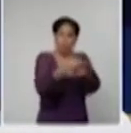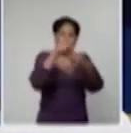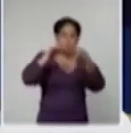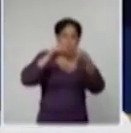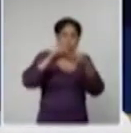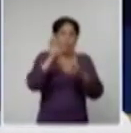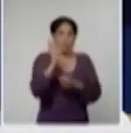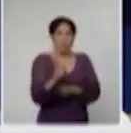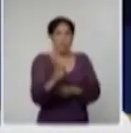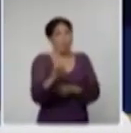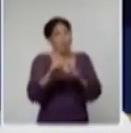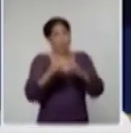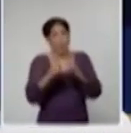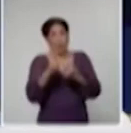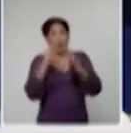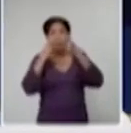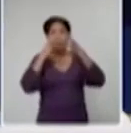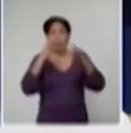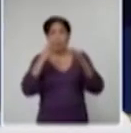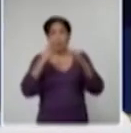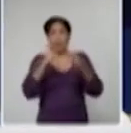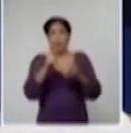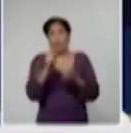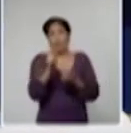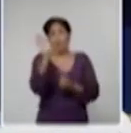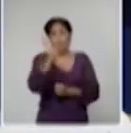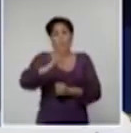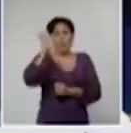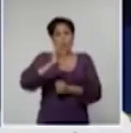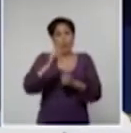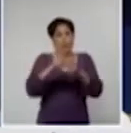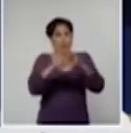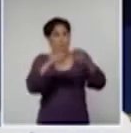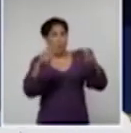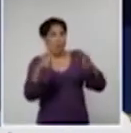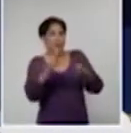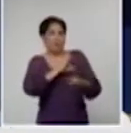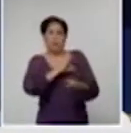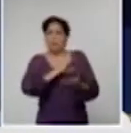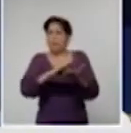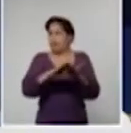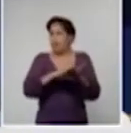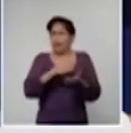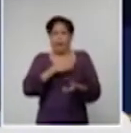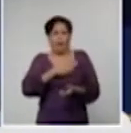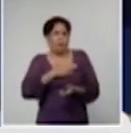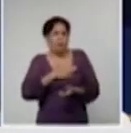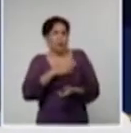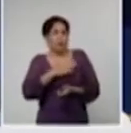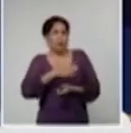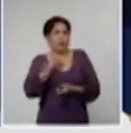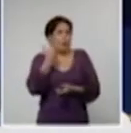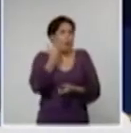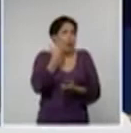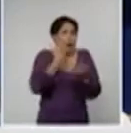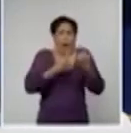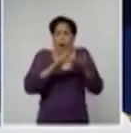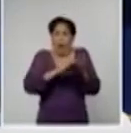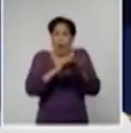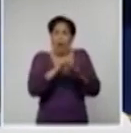in Cuba, that is 88.4% of all confirmed cases in Cuba, have